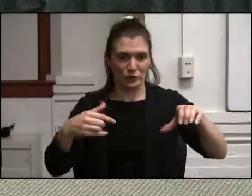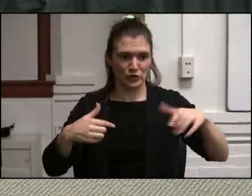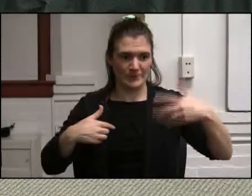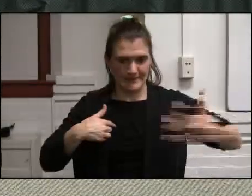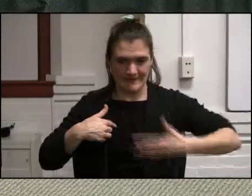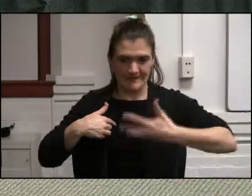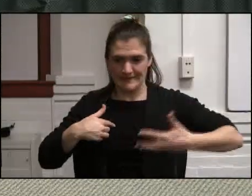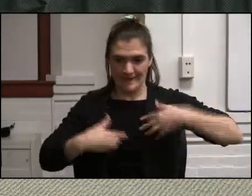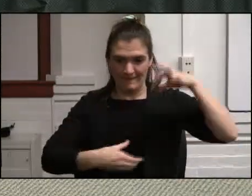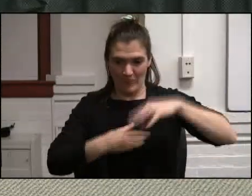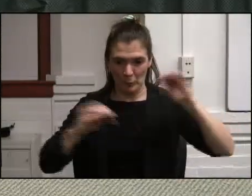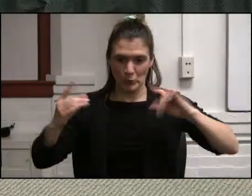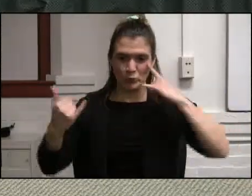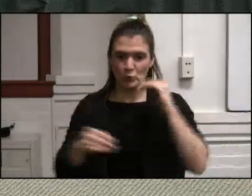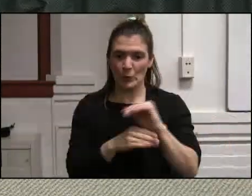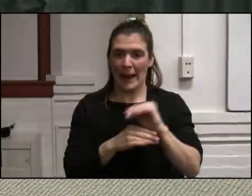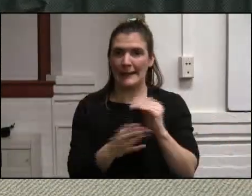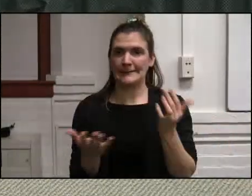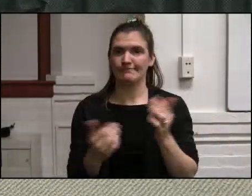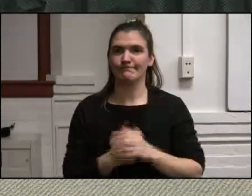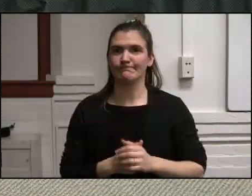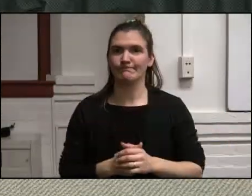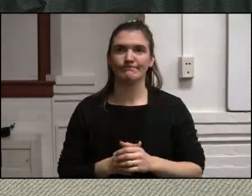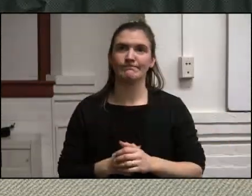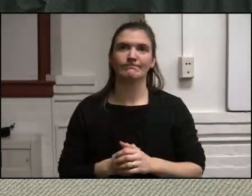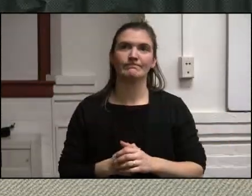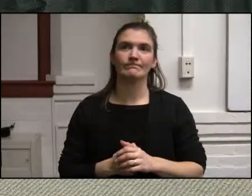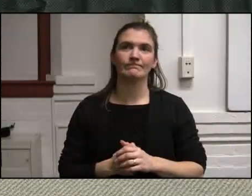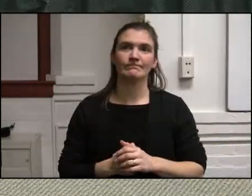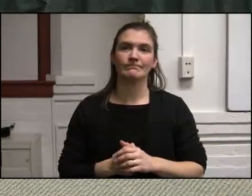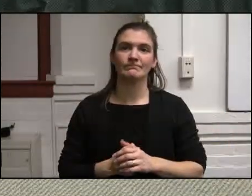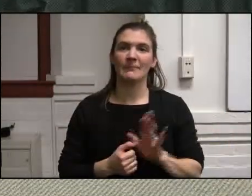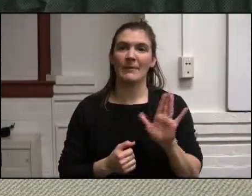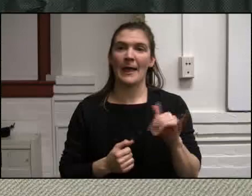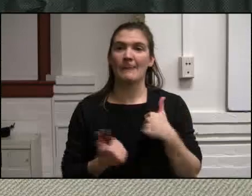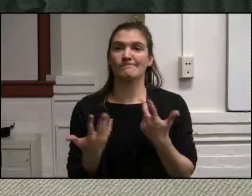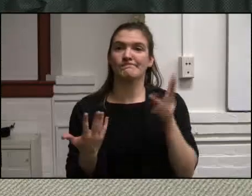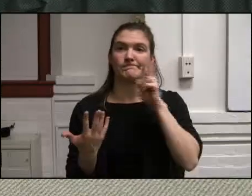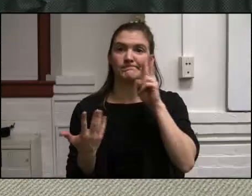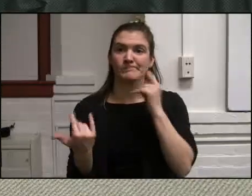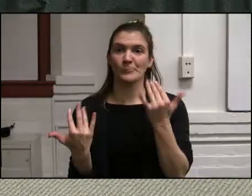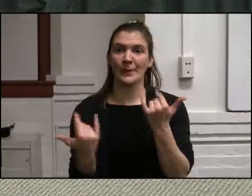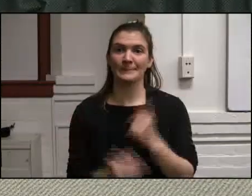want us to take until I get a better sense of whether that's going to proceed.